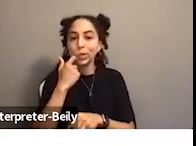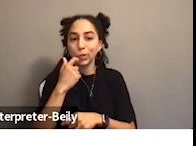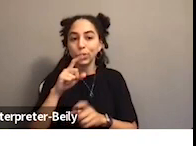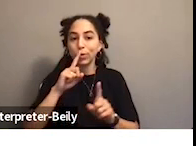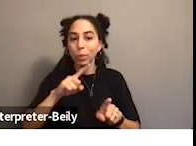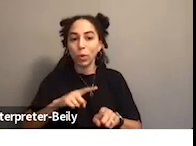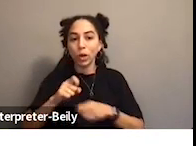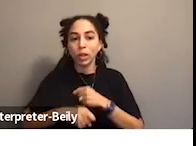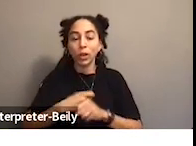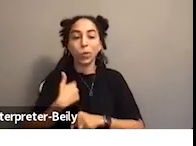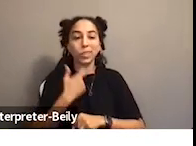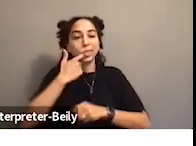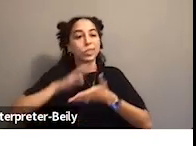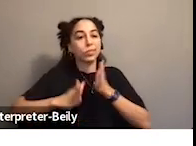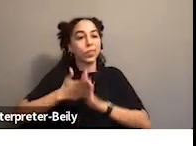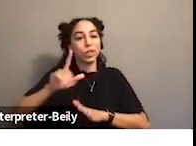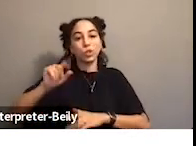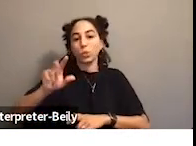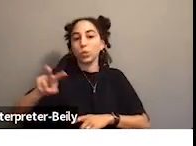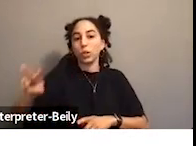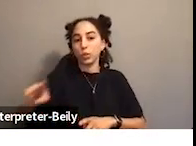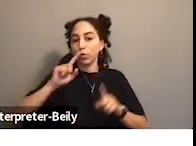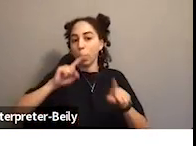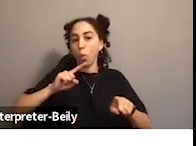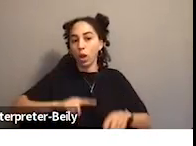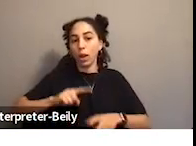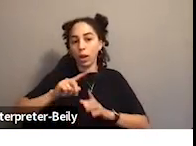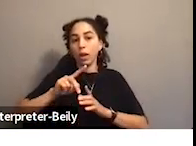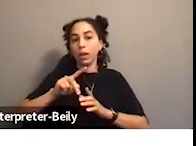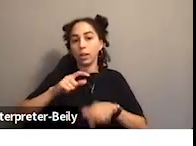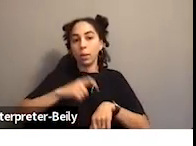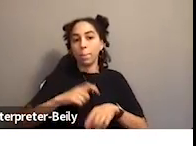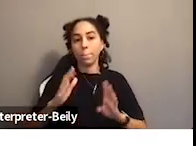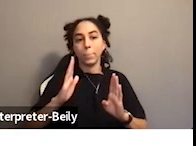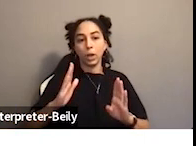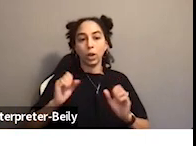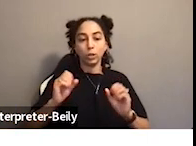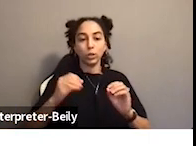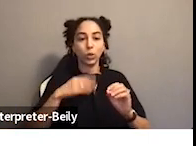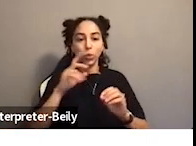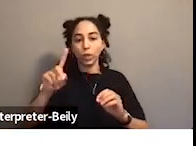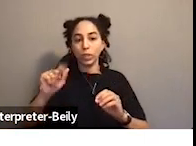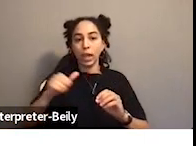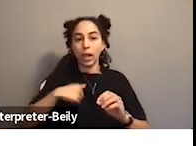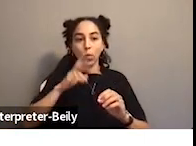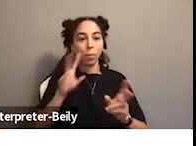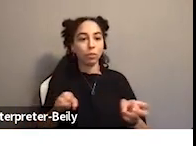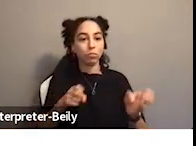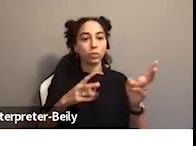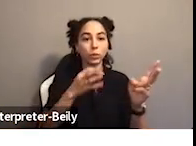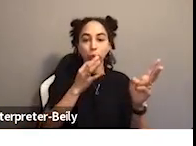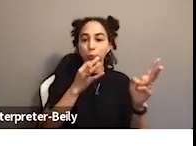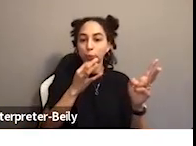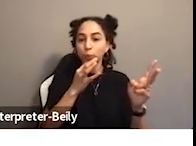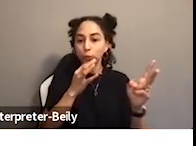We just finished up 2022's reporting period. So we'll be having that data up on the website here and probably